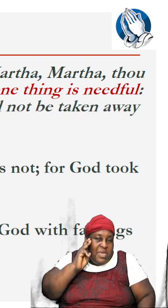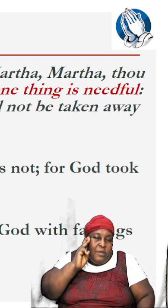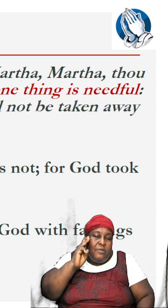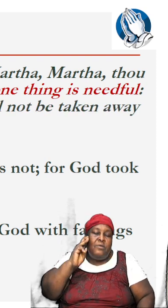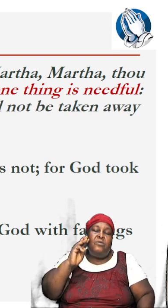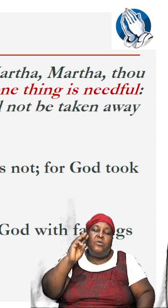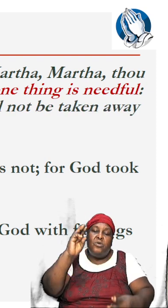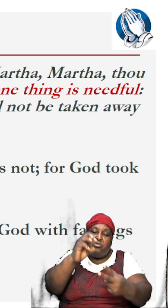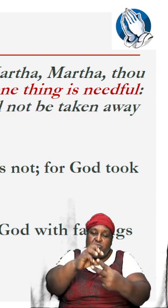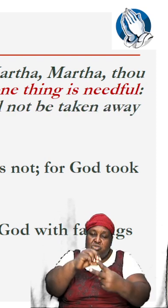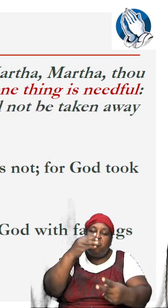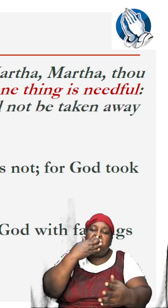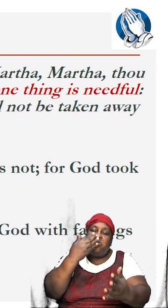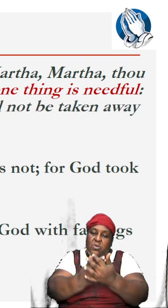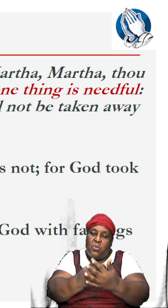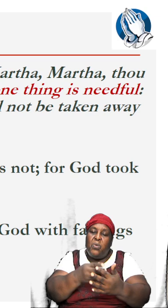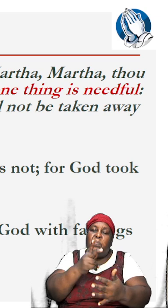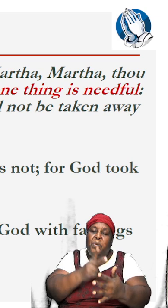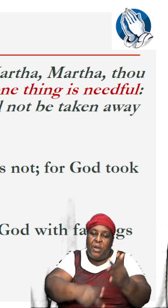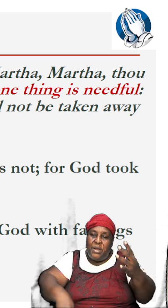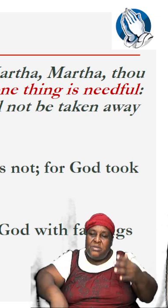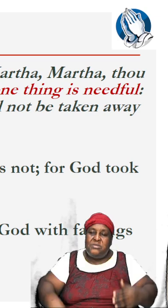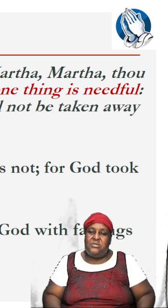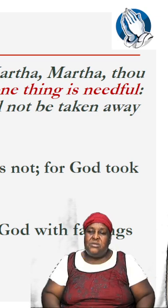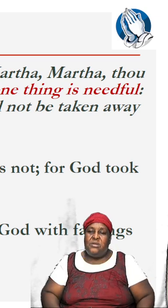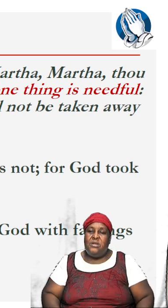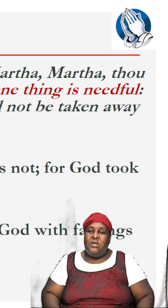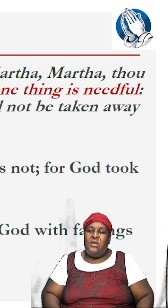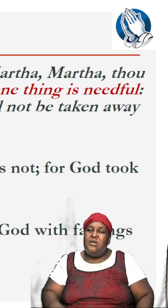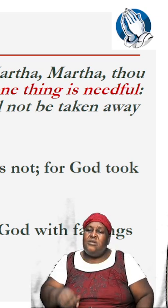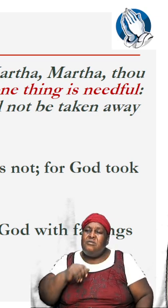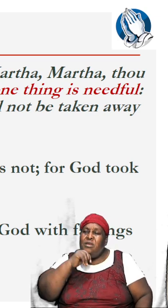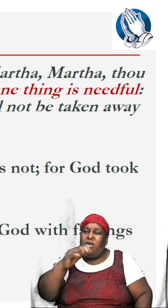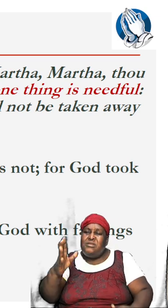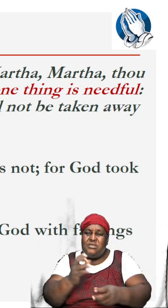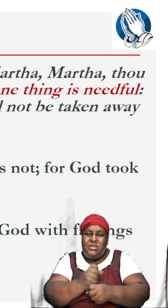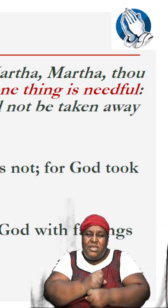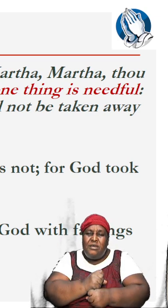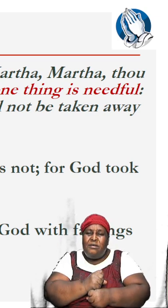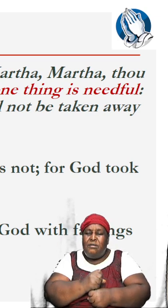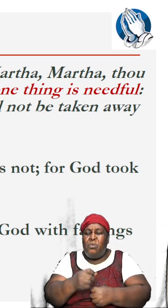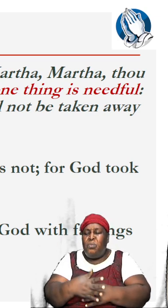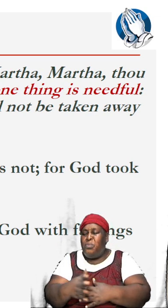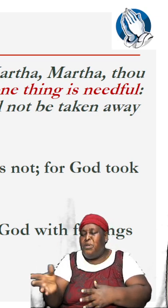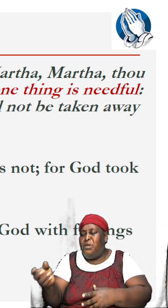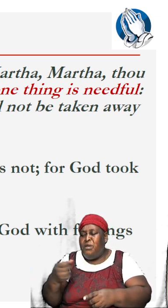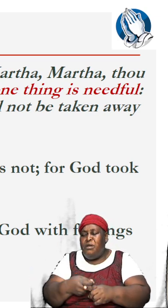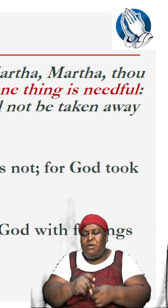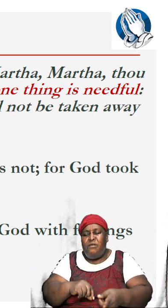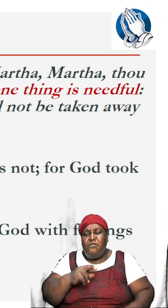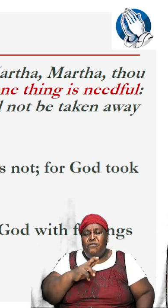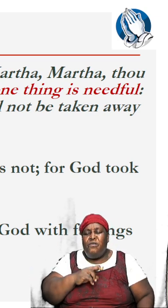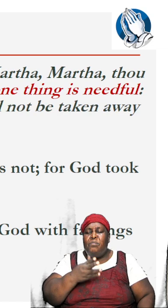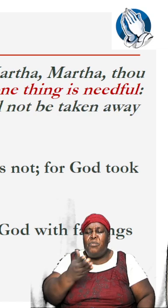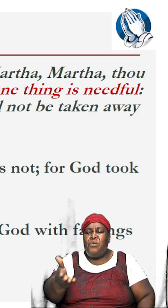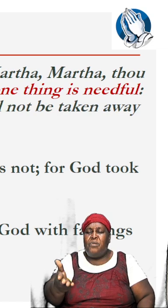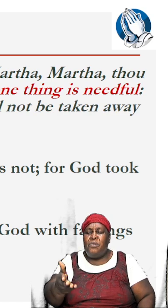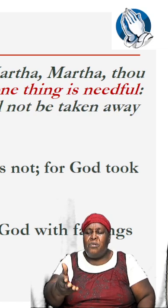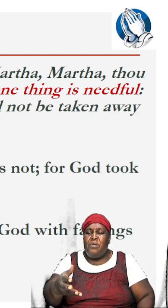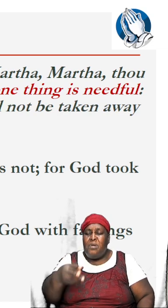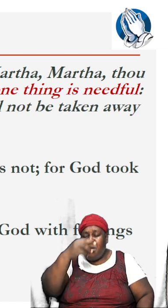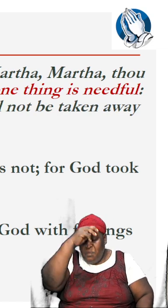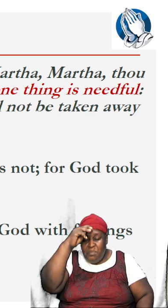part. And guess what? Because she has chosen that good part, which shall not be taken away from her. What did Mary love? Mary